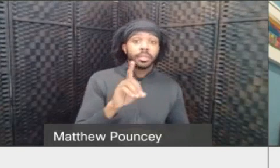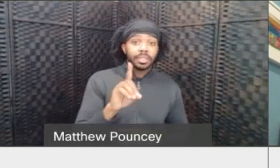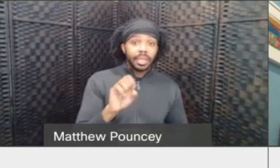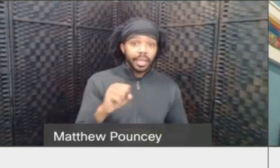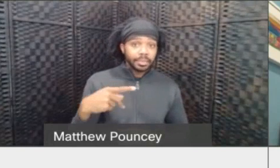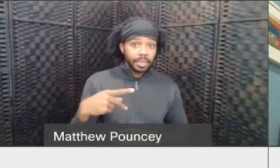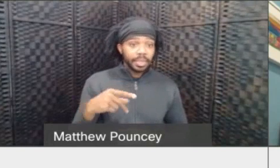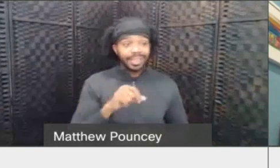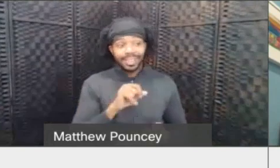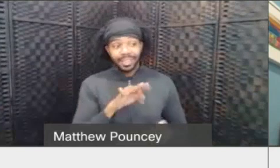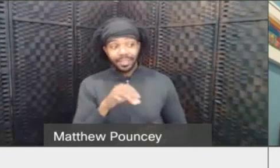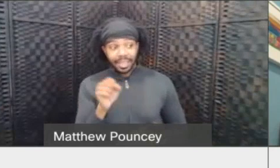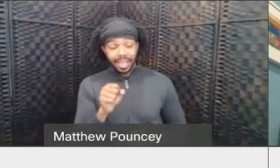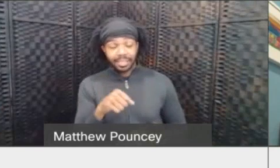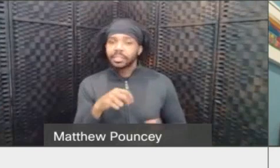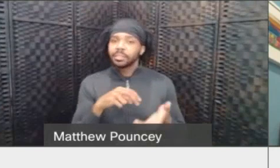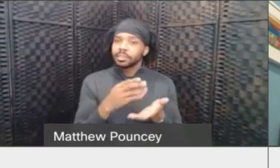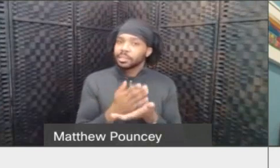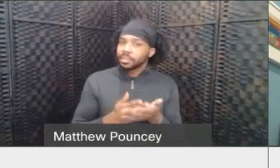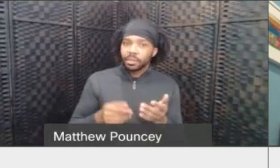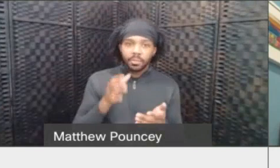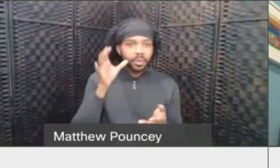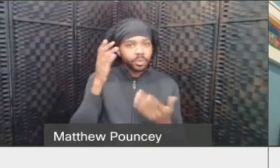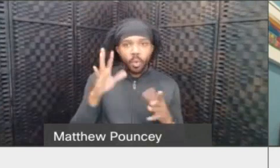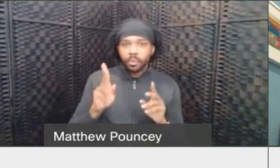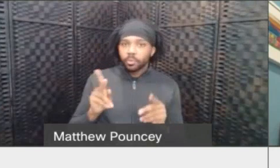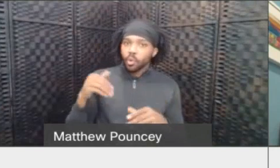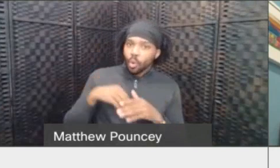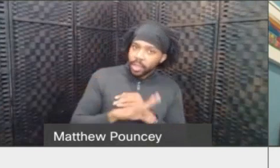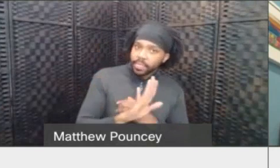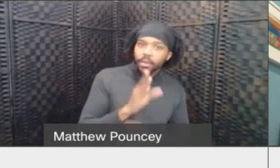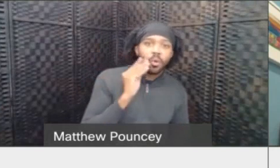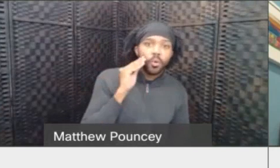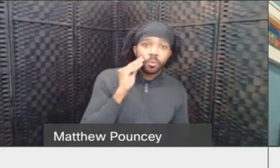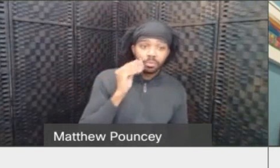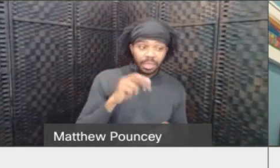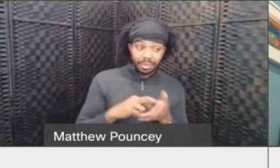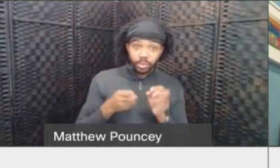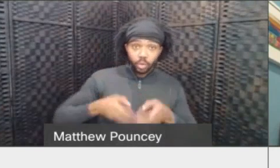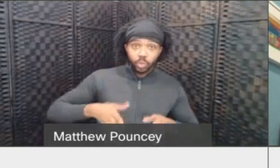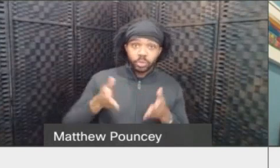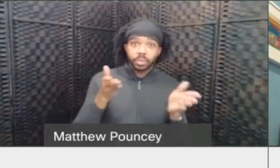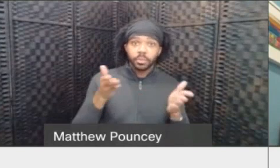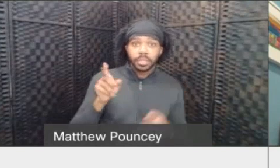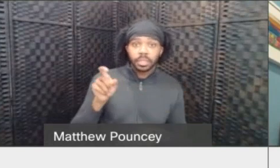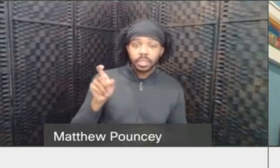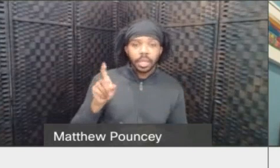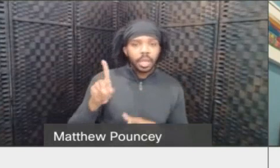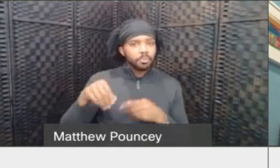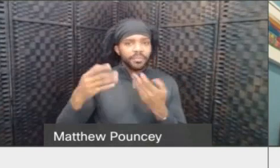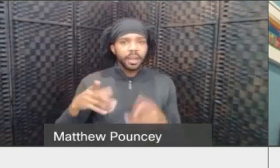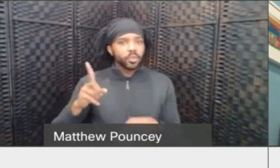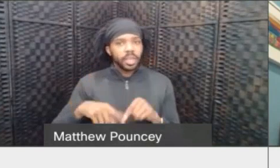parents don't want people in their homes, so will the person lose their services? The provider cannot bill during this period due to lack